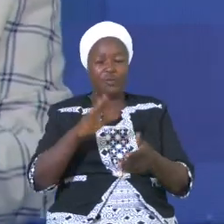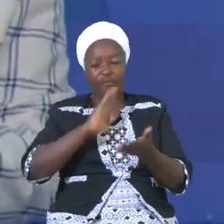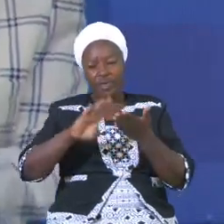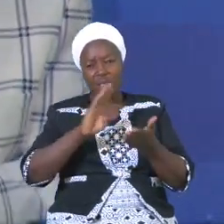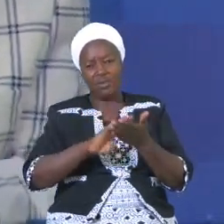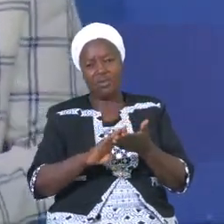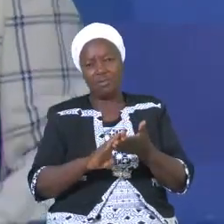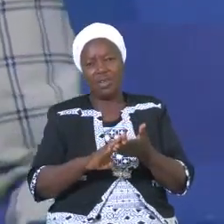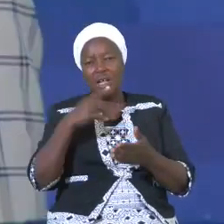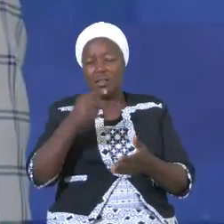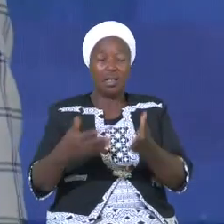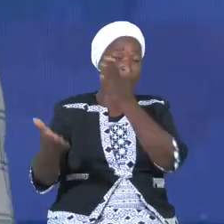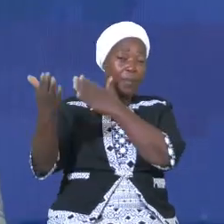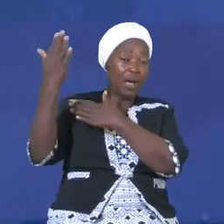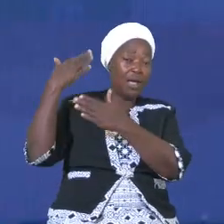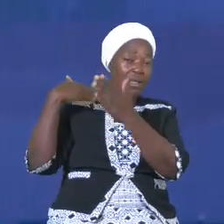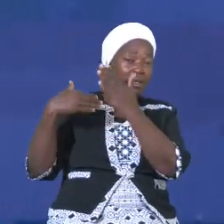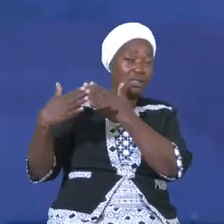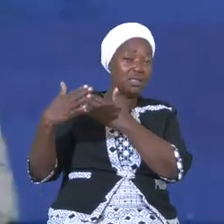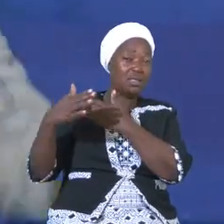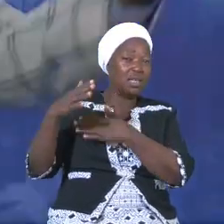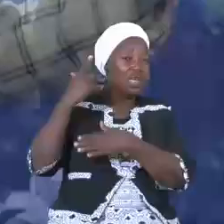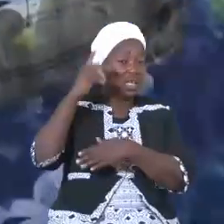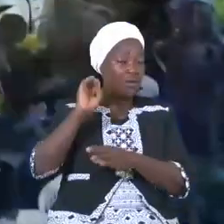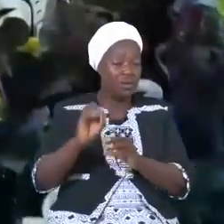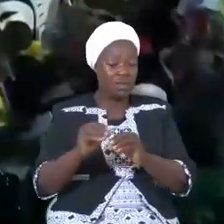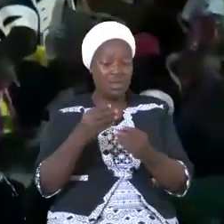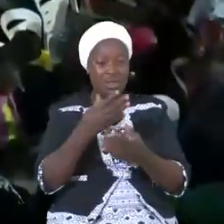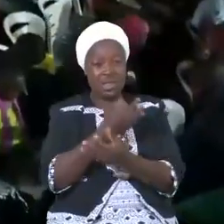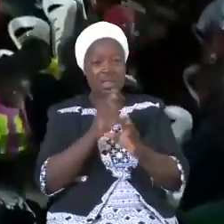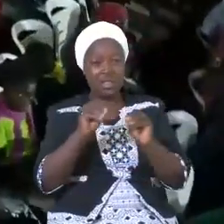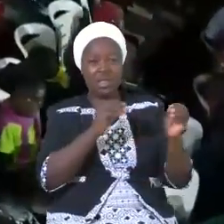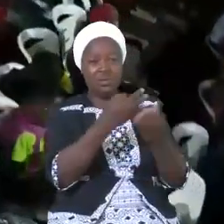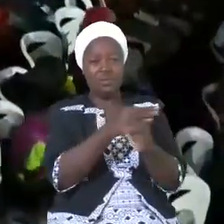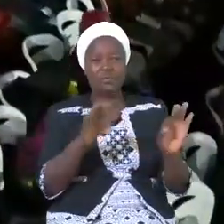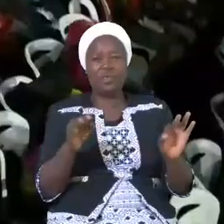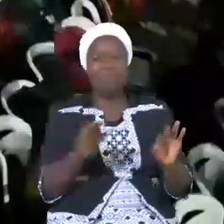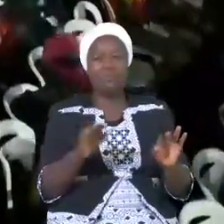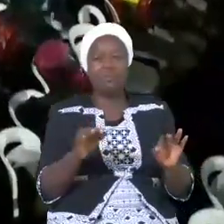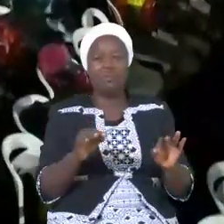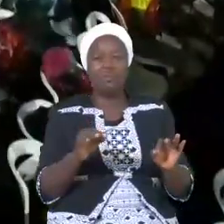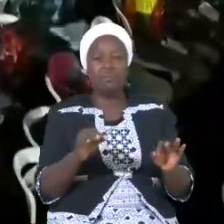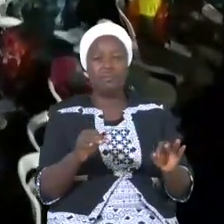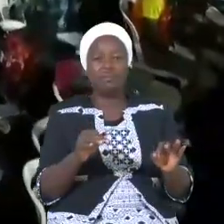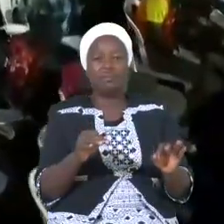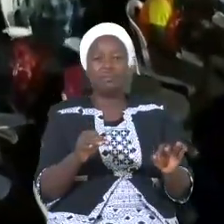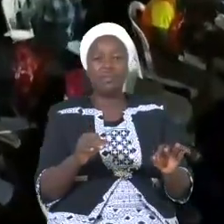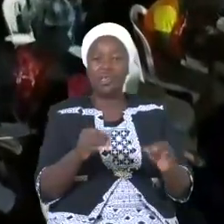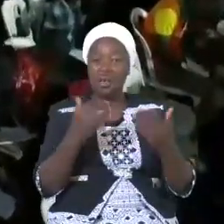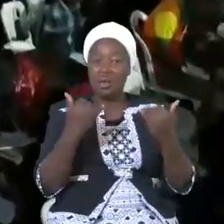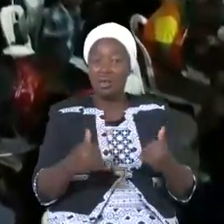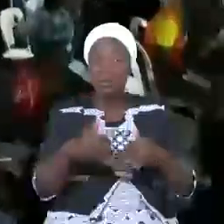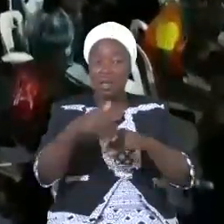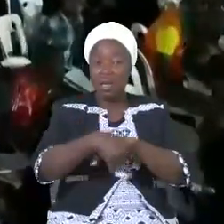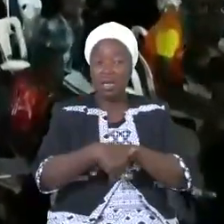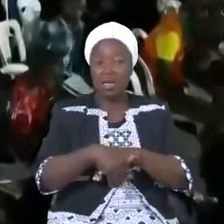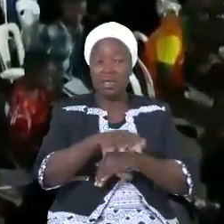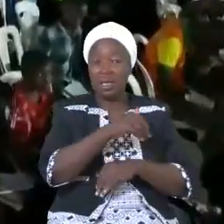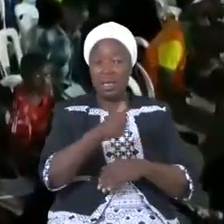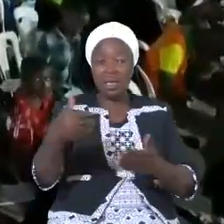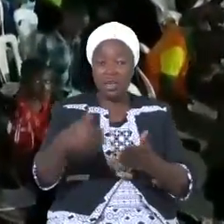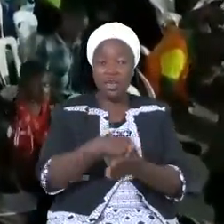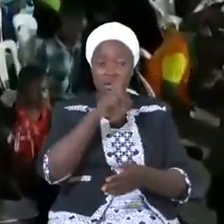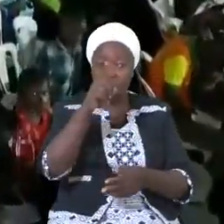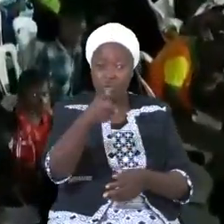the past it will set you free tonight a new you will start a